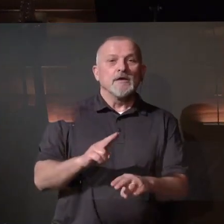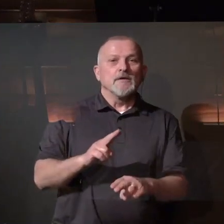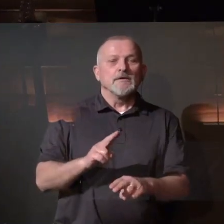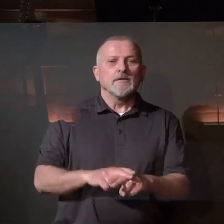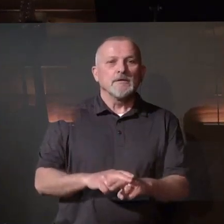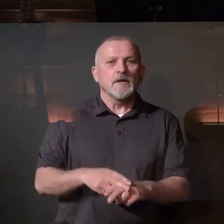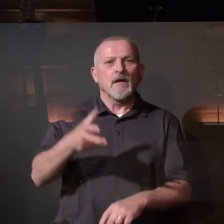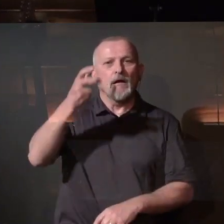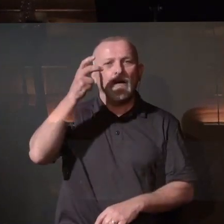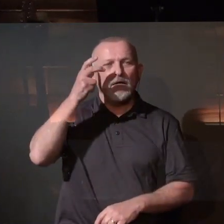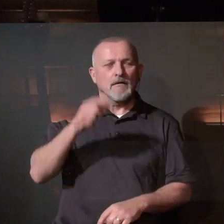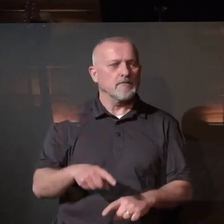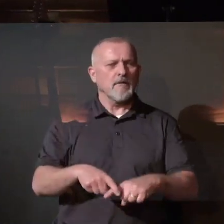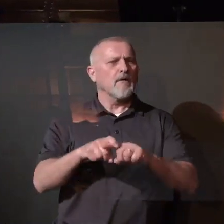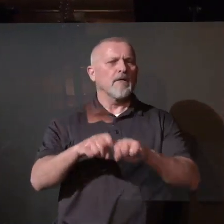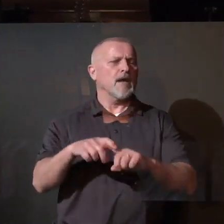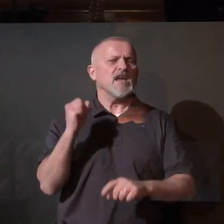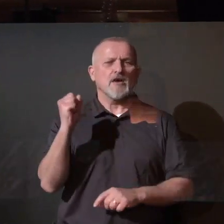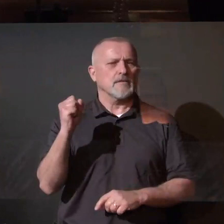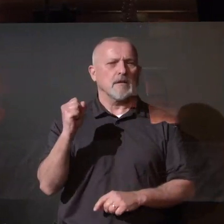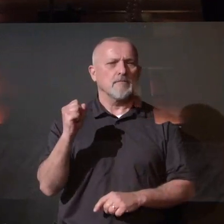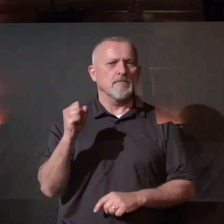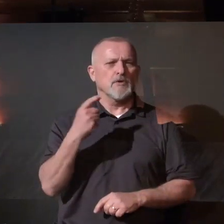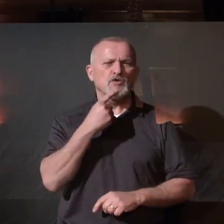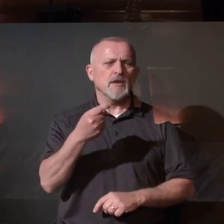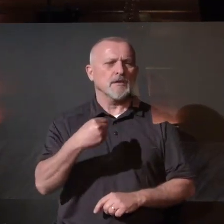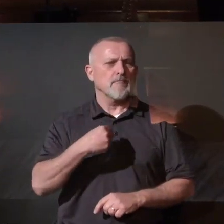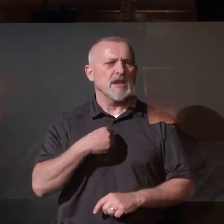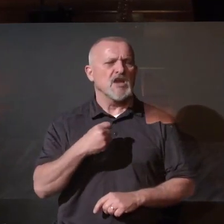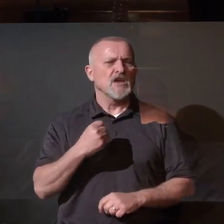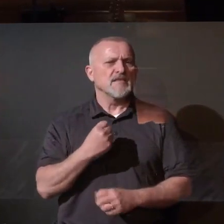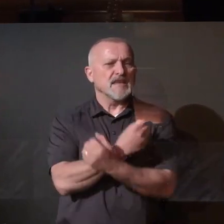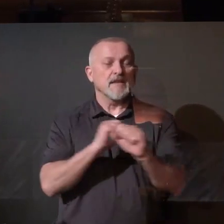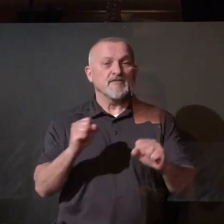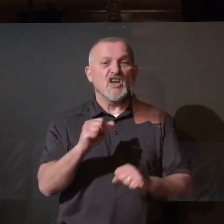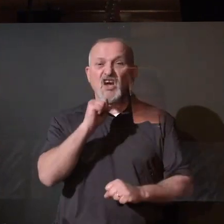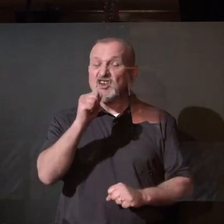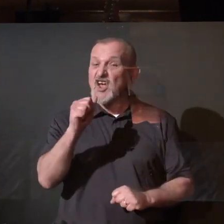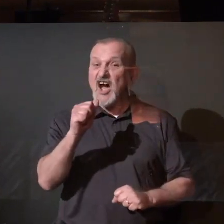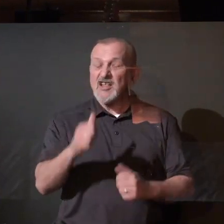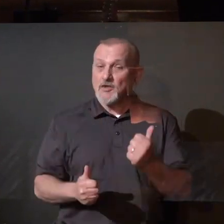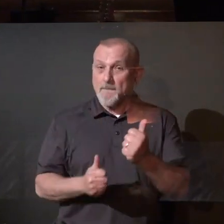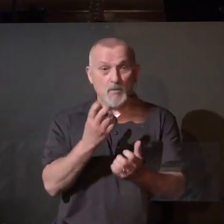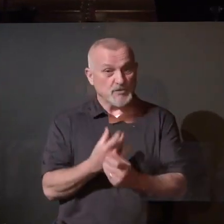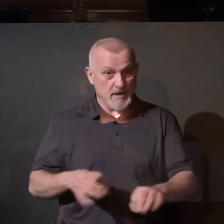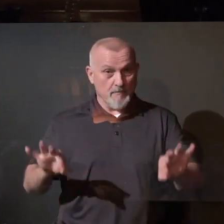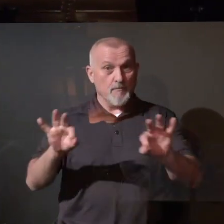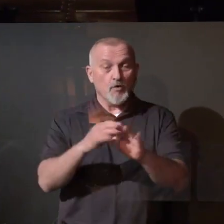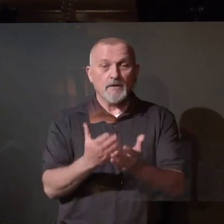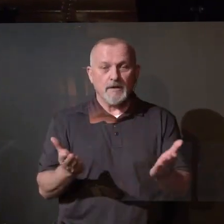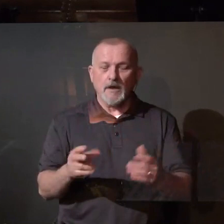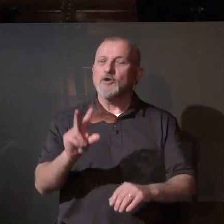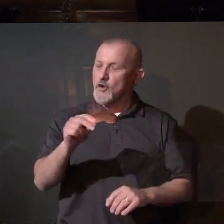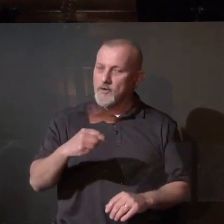now wait a minute, Sam. Are you telling me that salvation isn't the most important thing? I'm not saying that. I'm saying